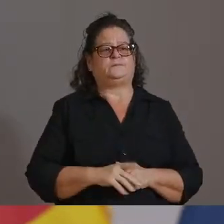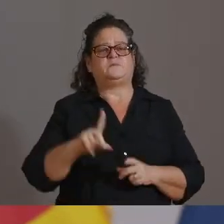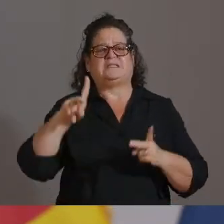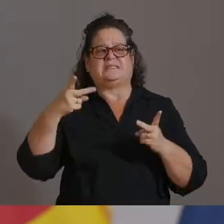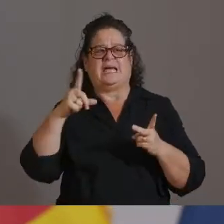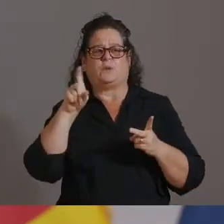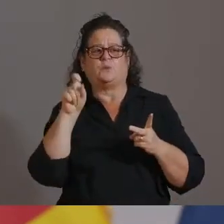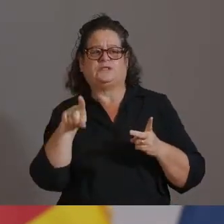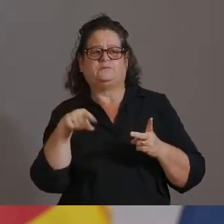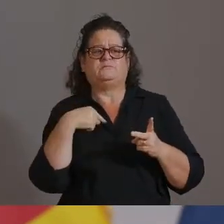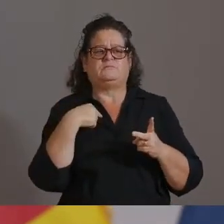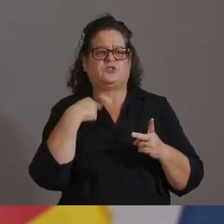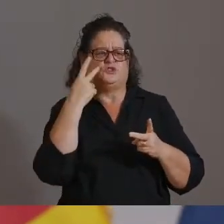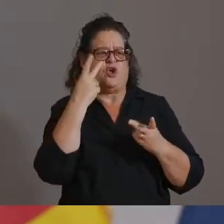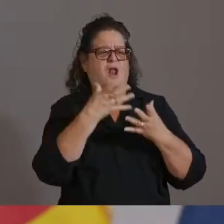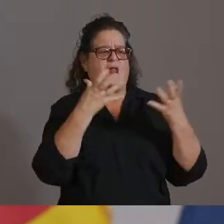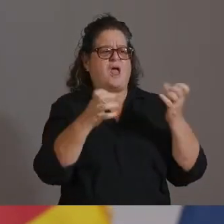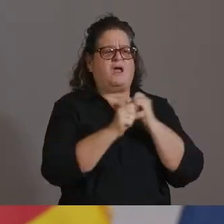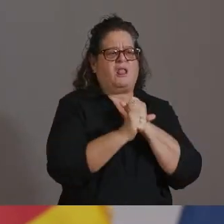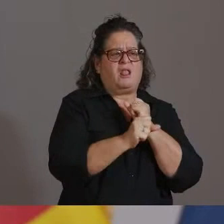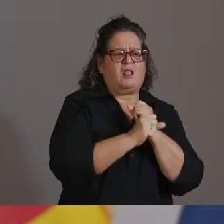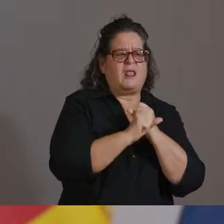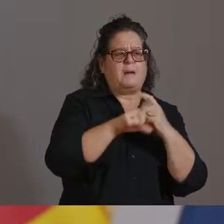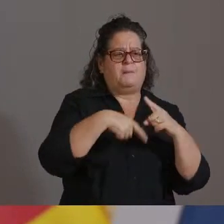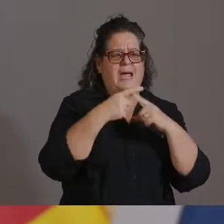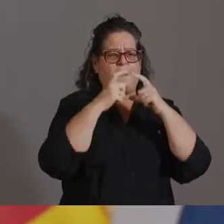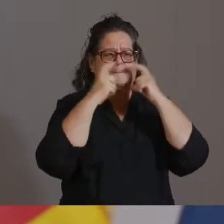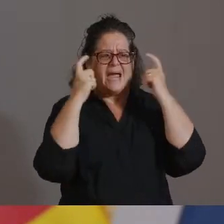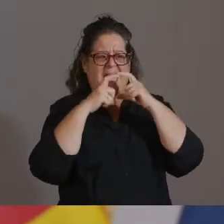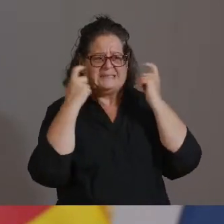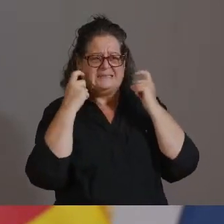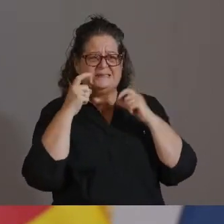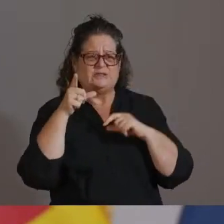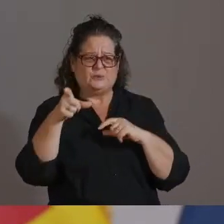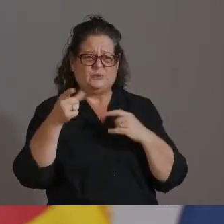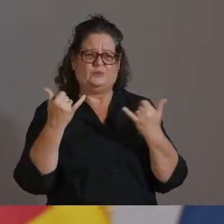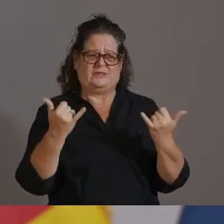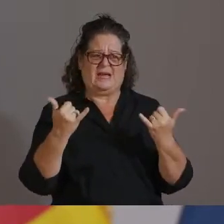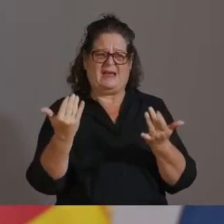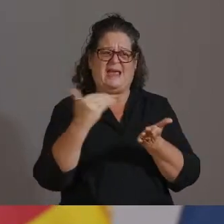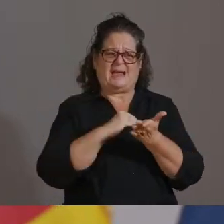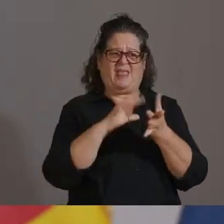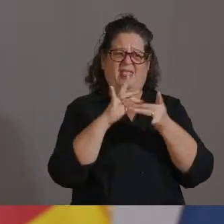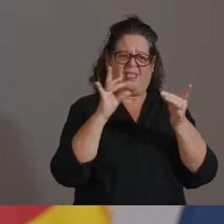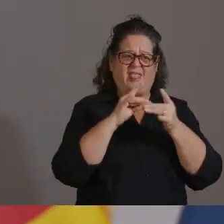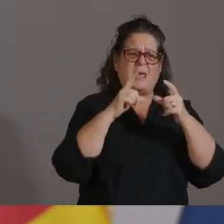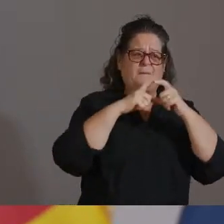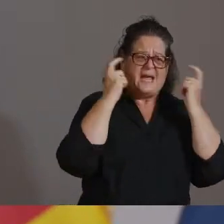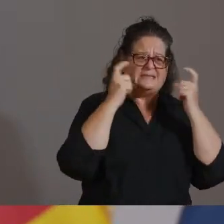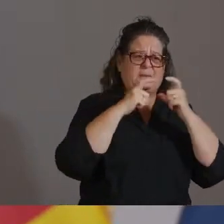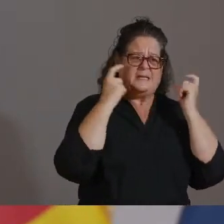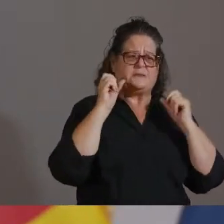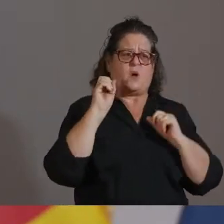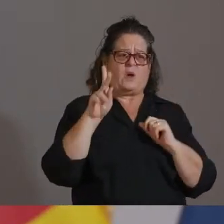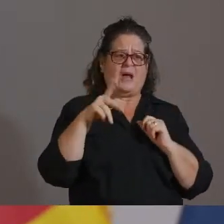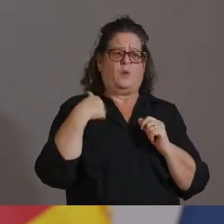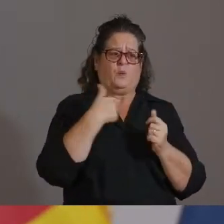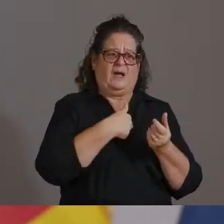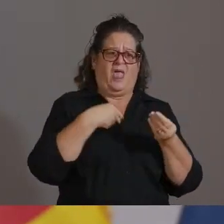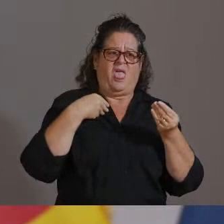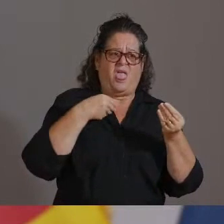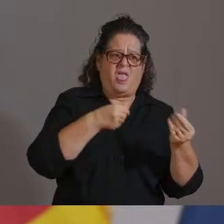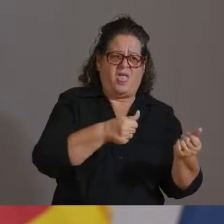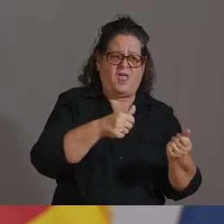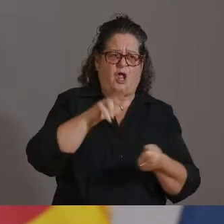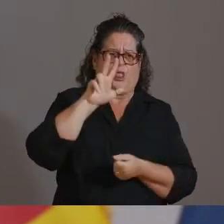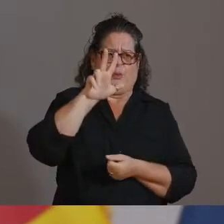masks. I heard you talk again about masks today, but we're spending this $3 million. How does that